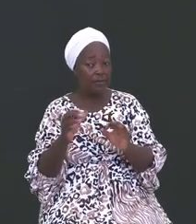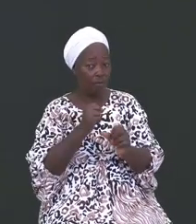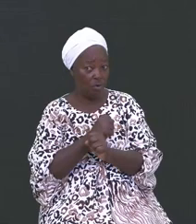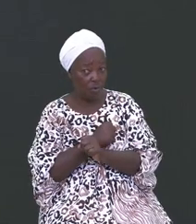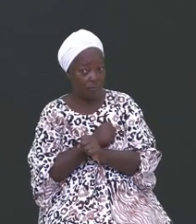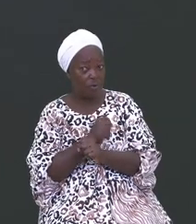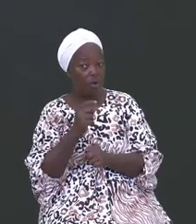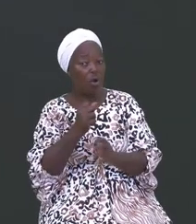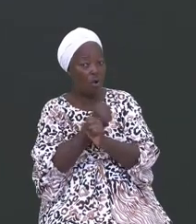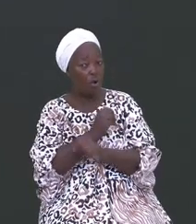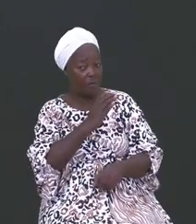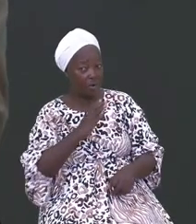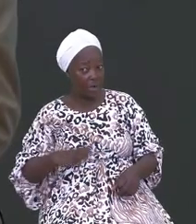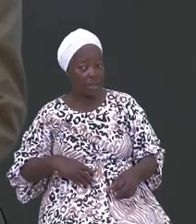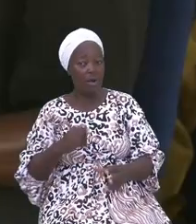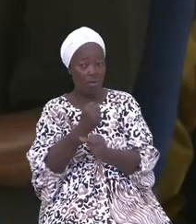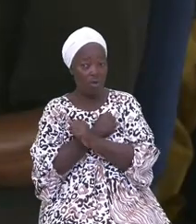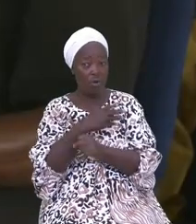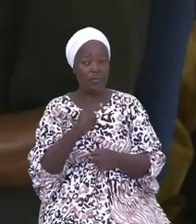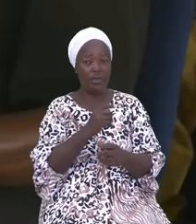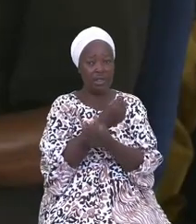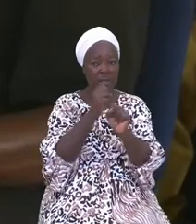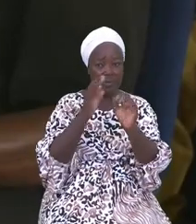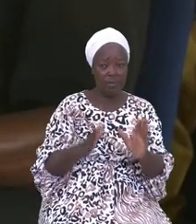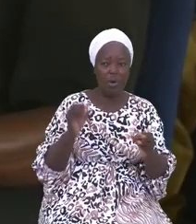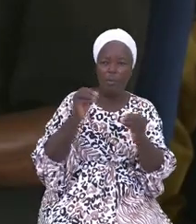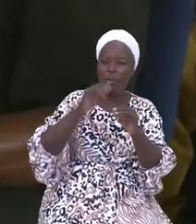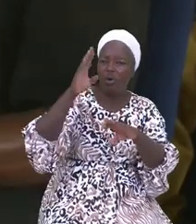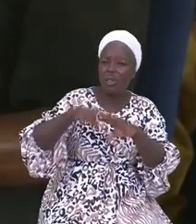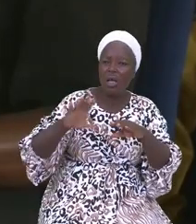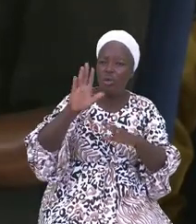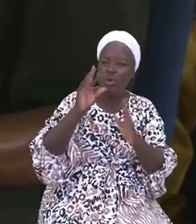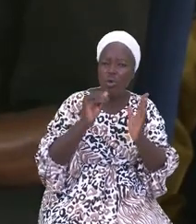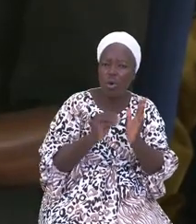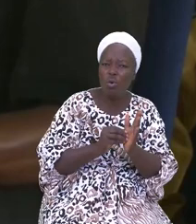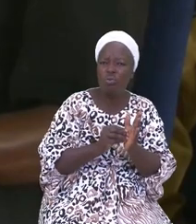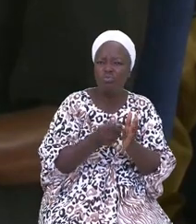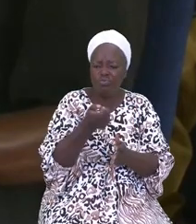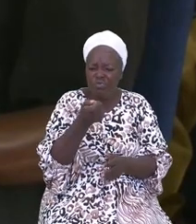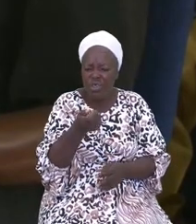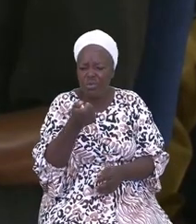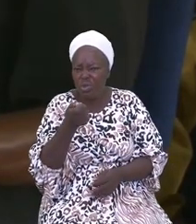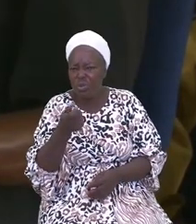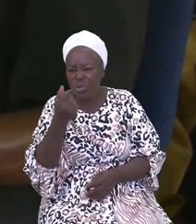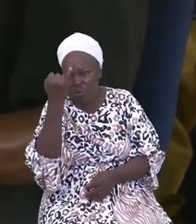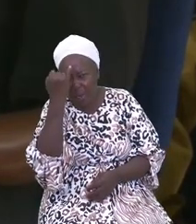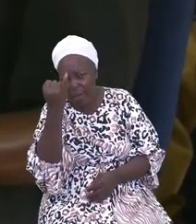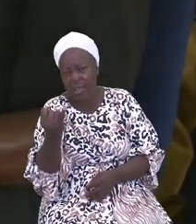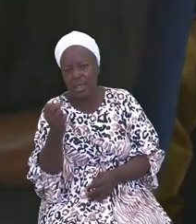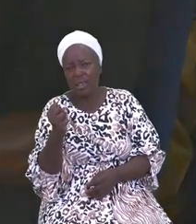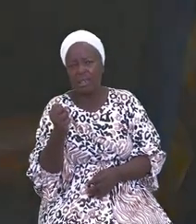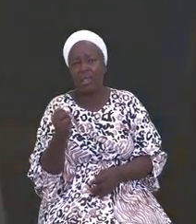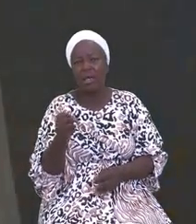love Christ, love the Savior more than your own petty ideas, more than